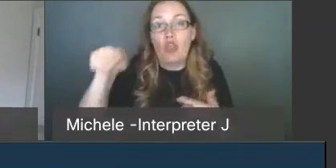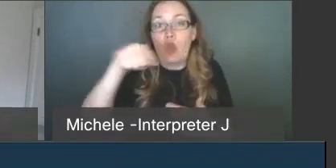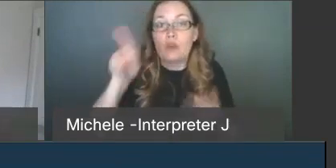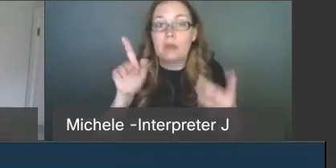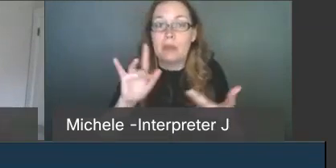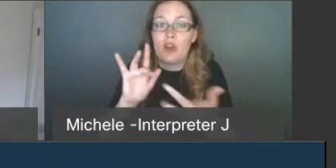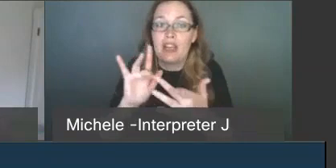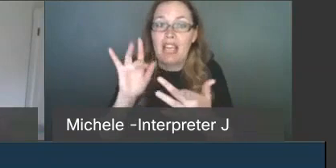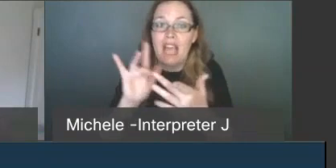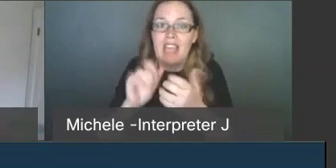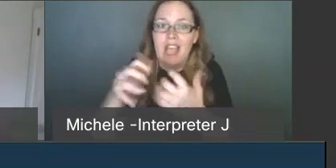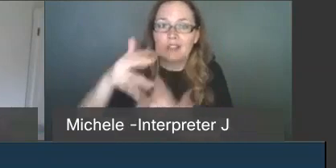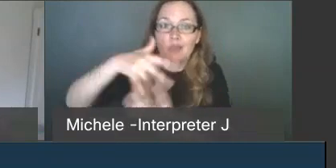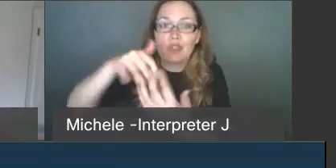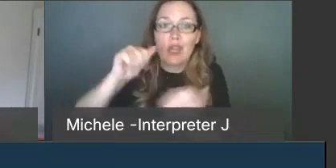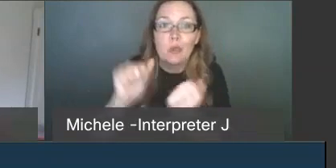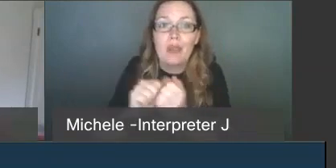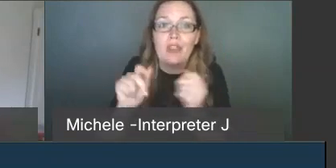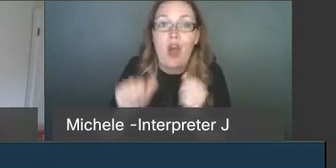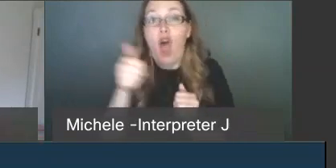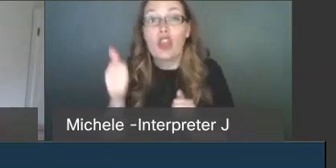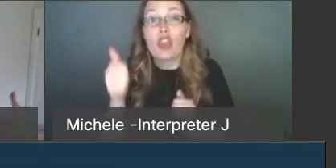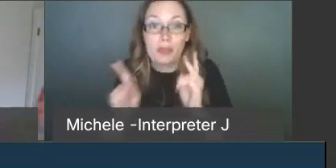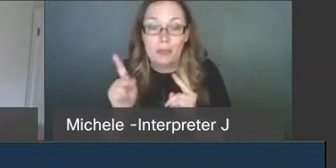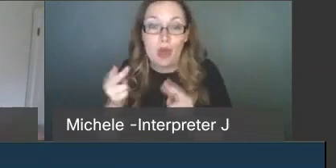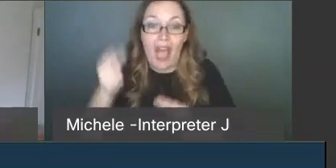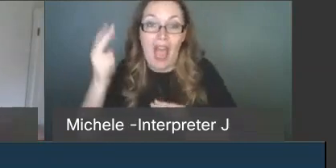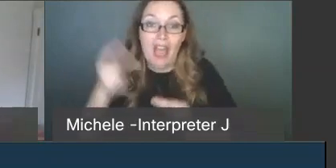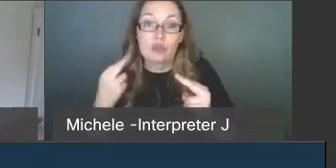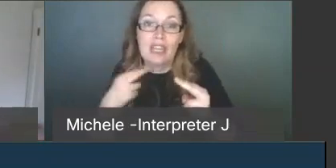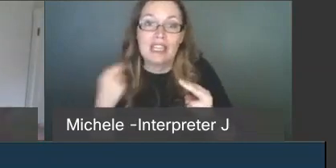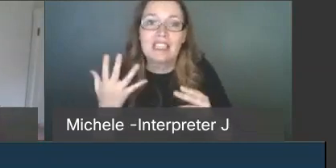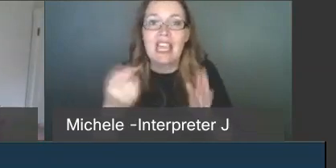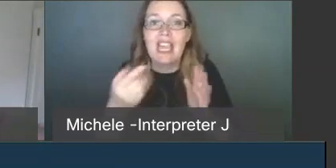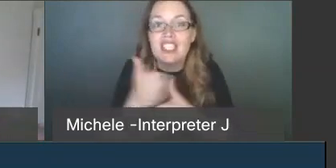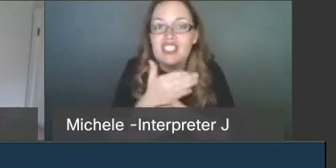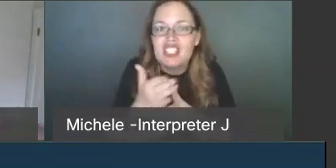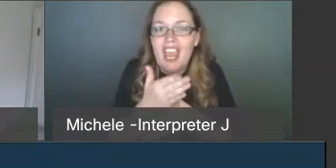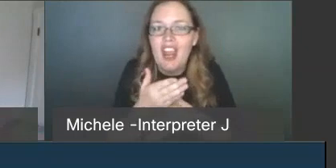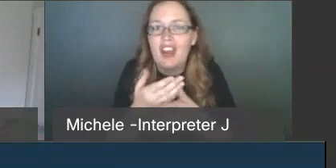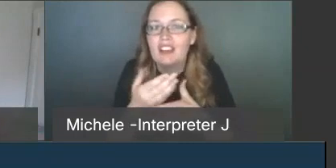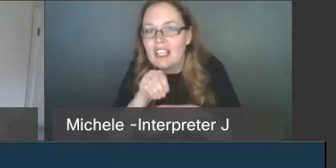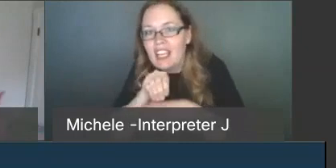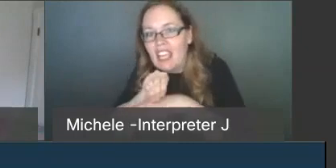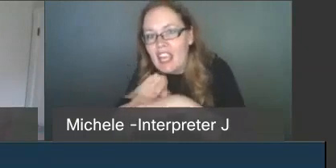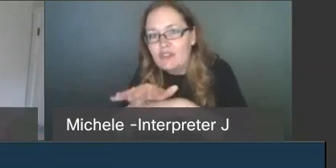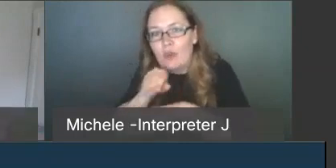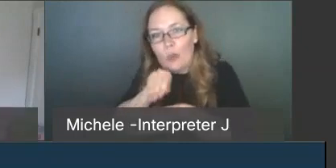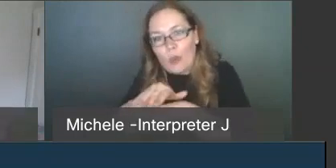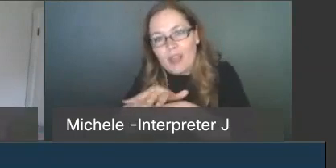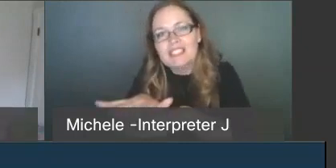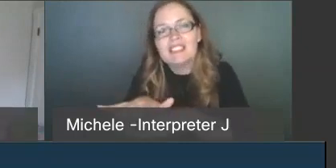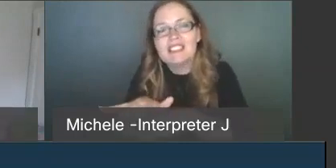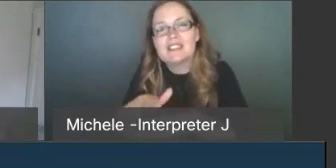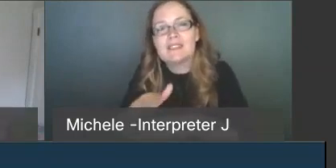also higher risk and who share and present influences that are